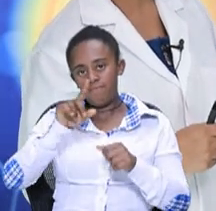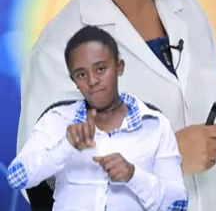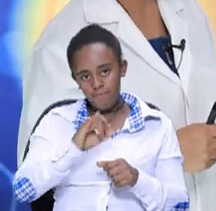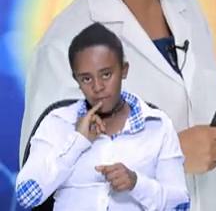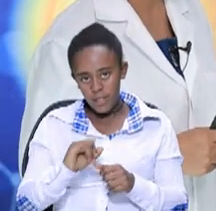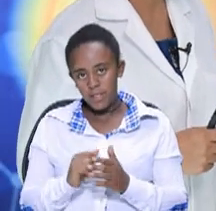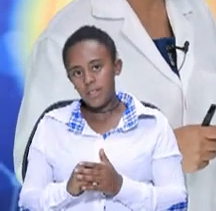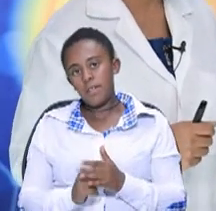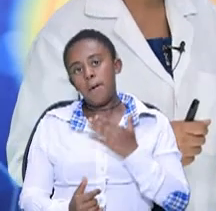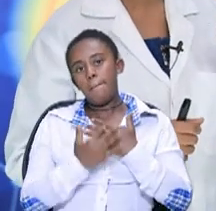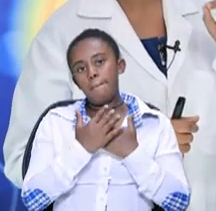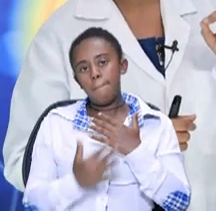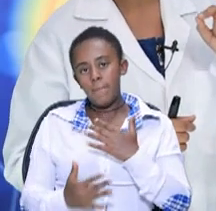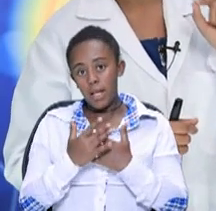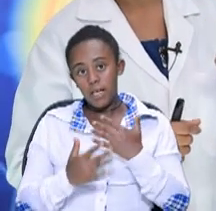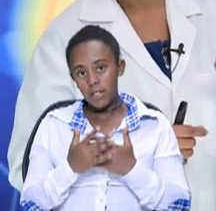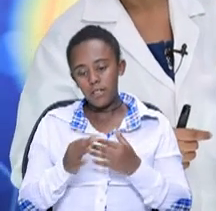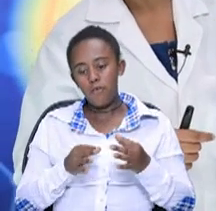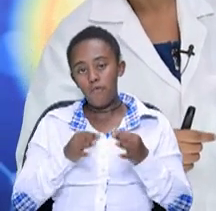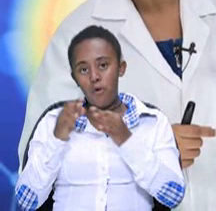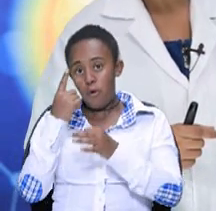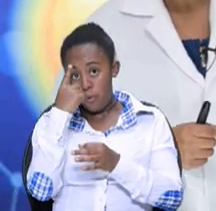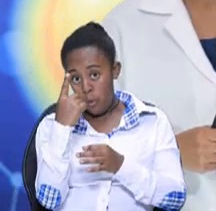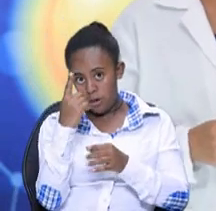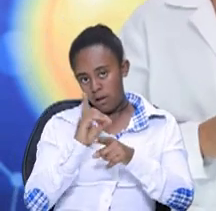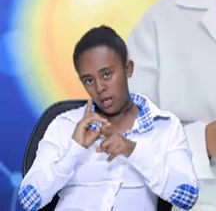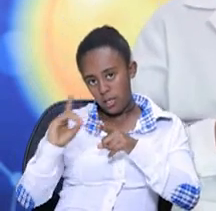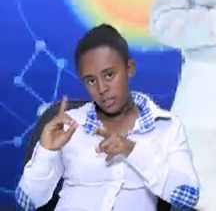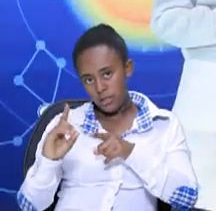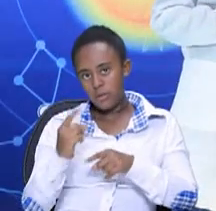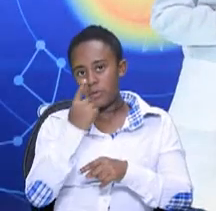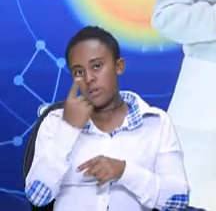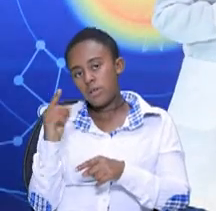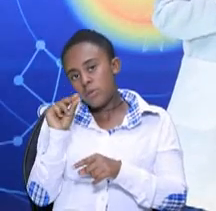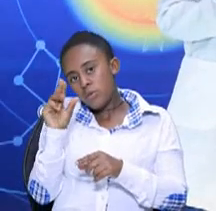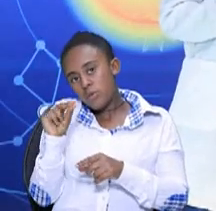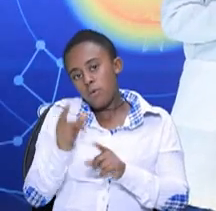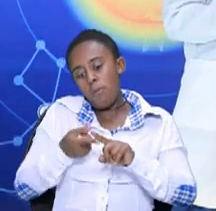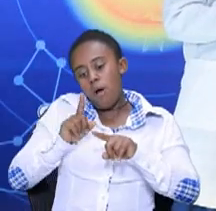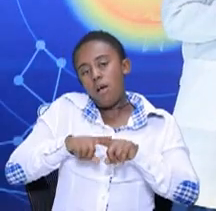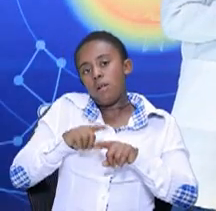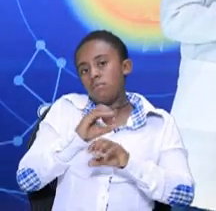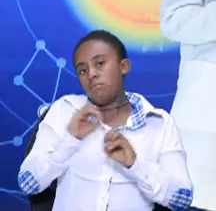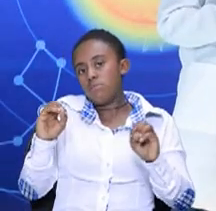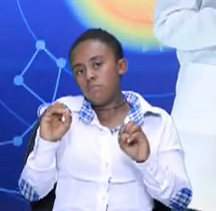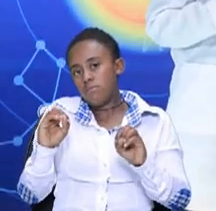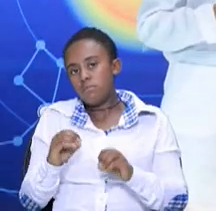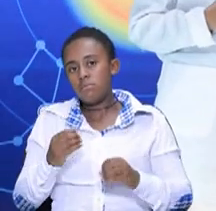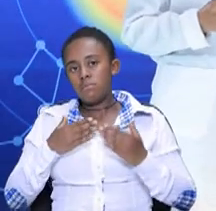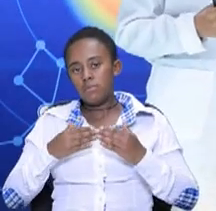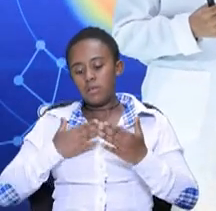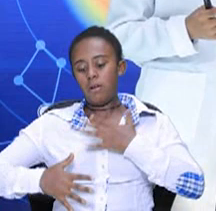is blood flows only in one direction. That means there is no backflow of blood in